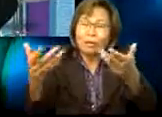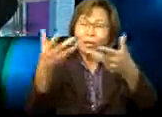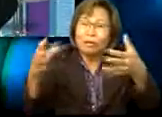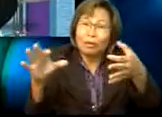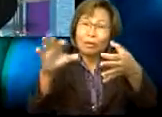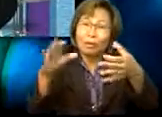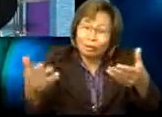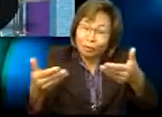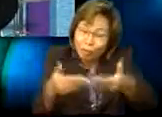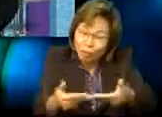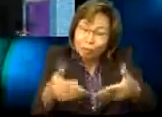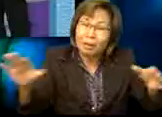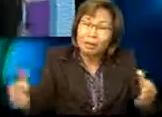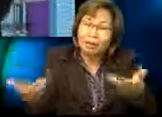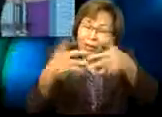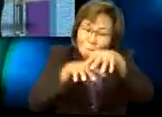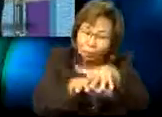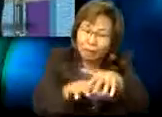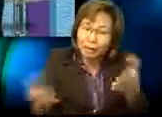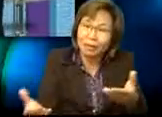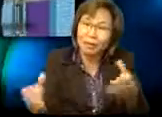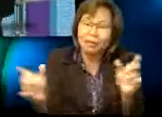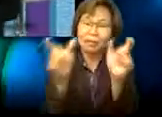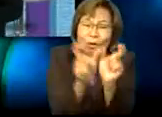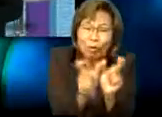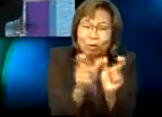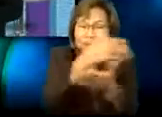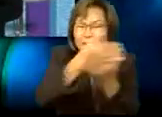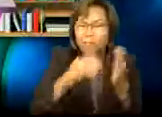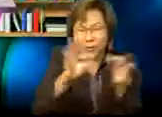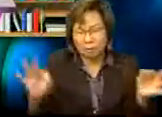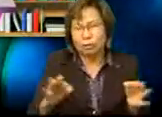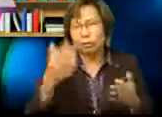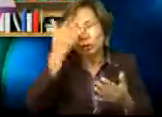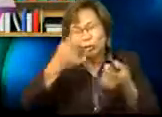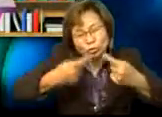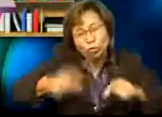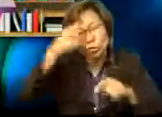That's one way. Why don't you try that for the first picture?